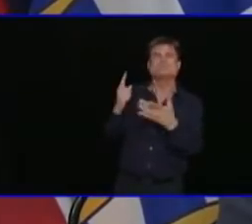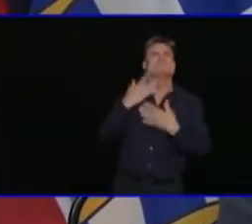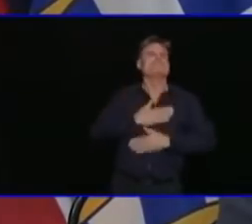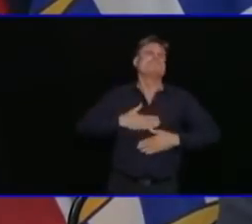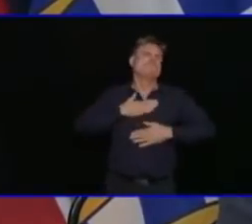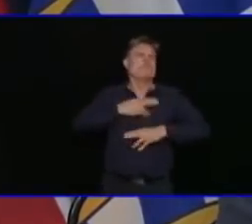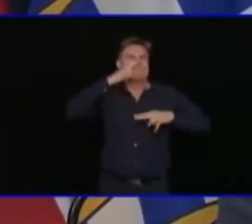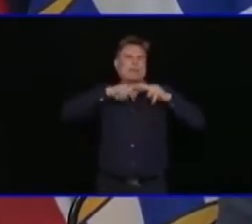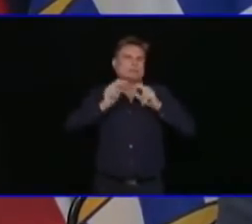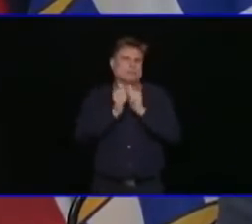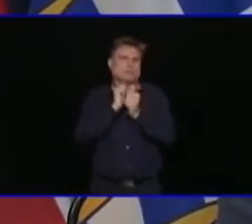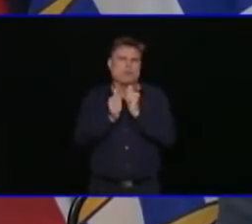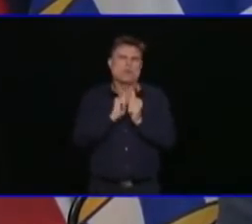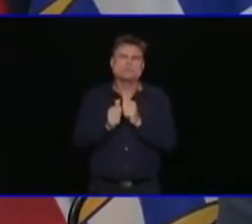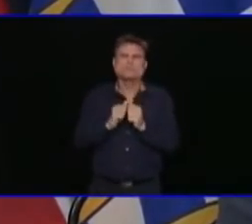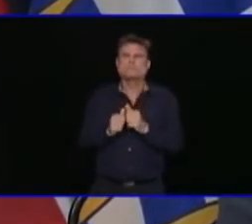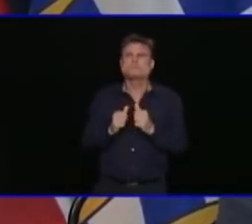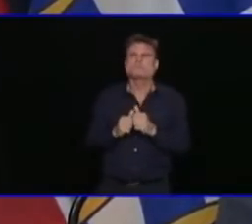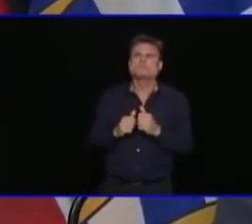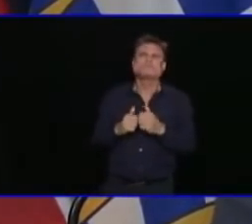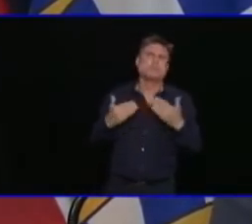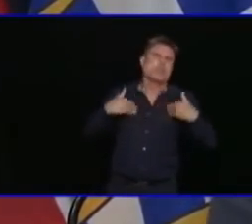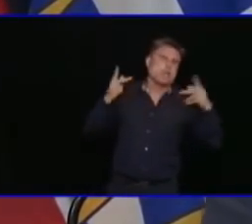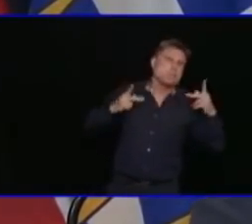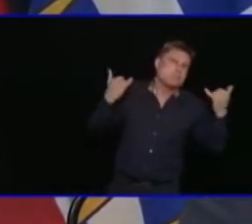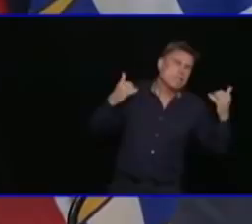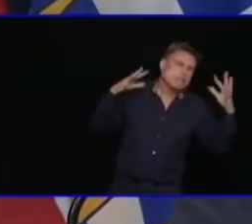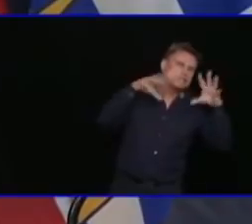had a sense of the timeline around that.